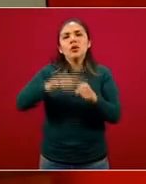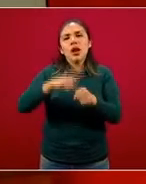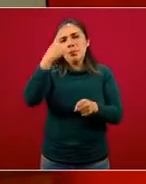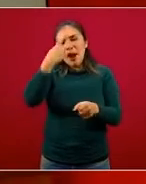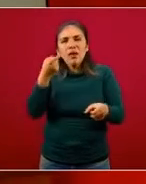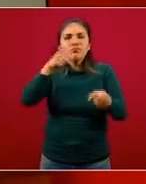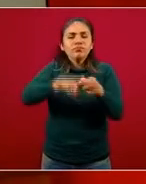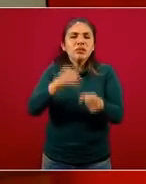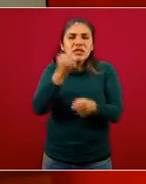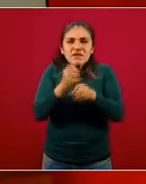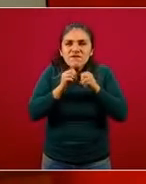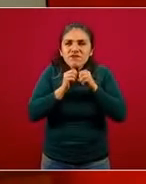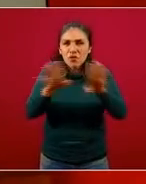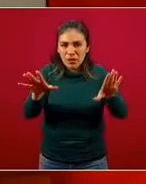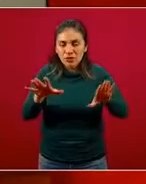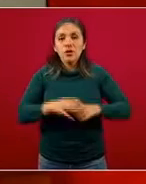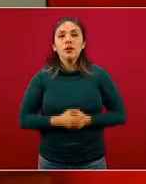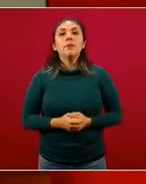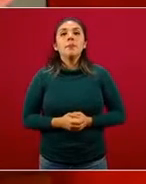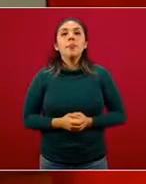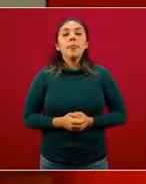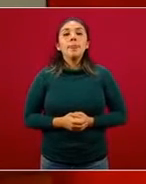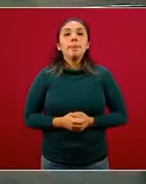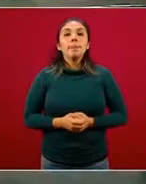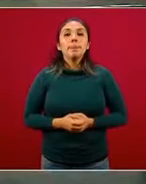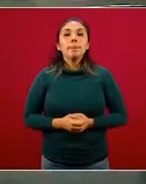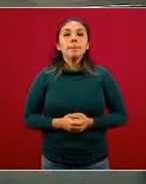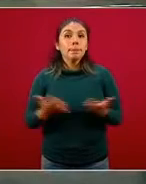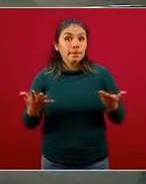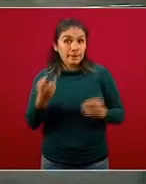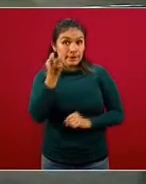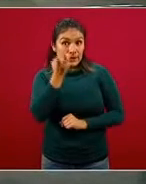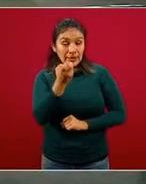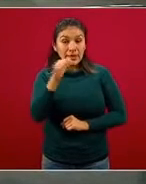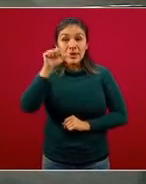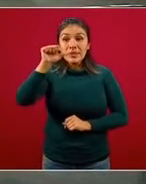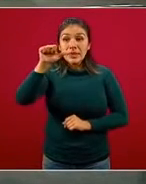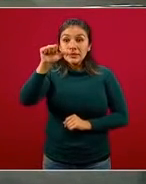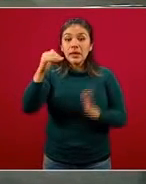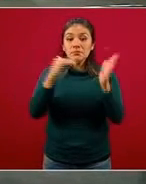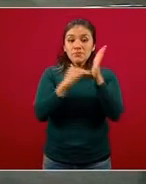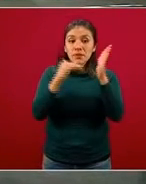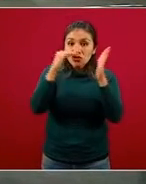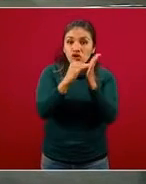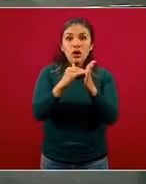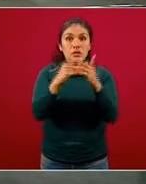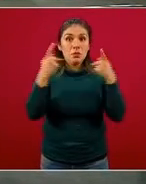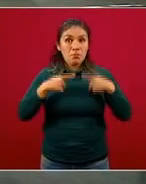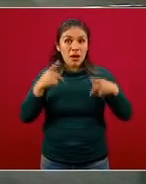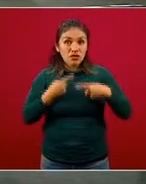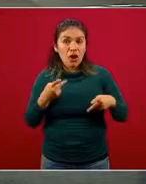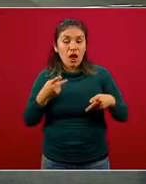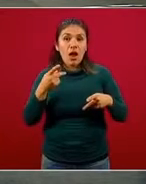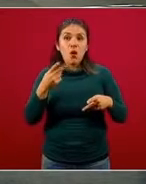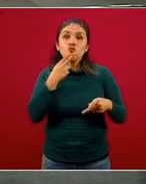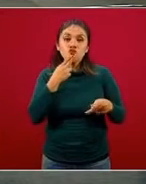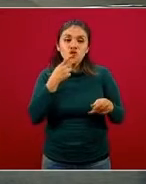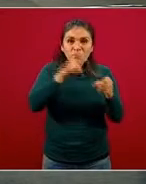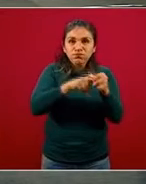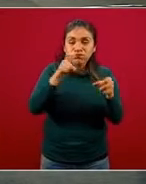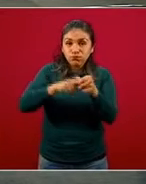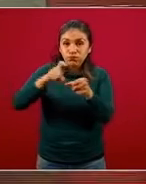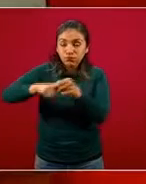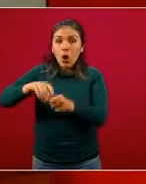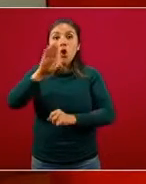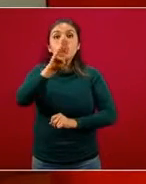indigenous languages that we have in this country, because that has allowed us to make this information even more available to